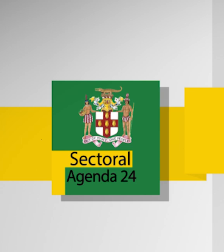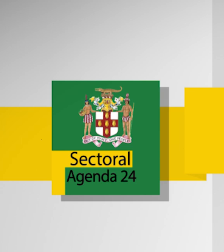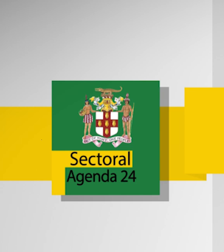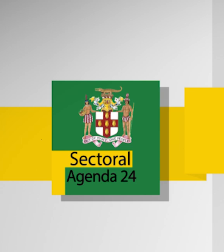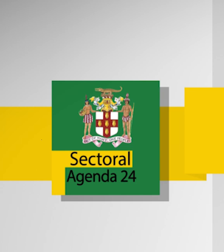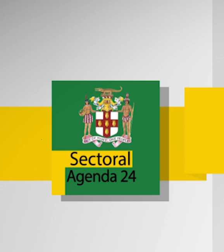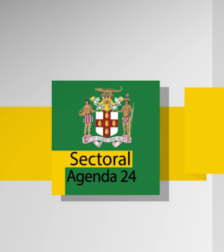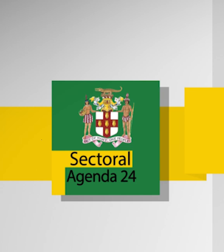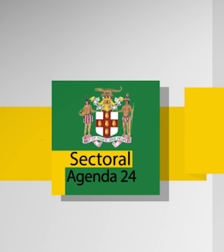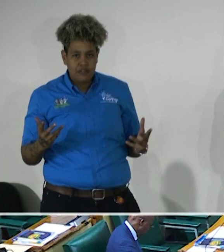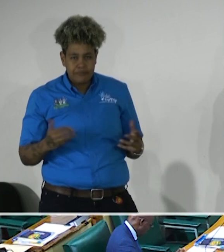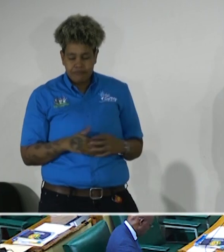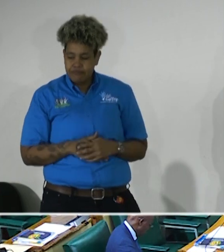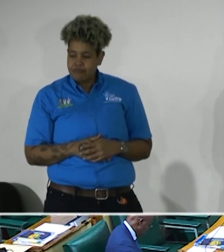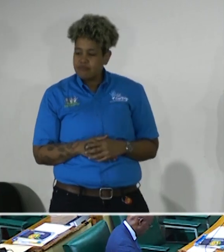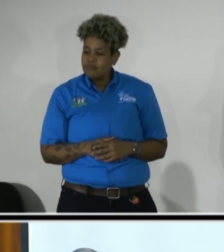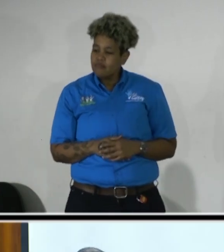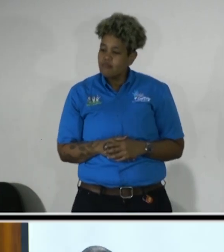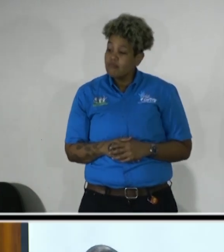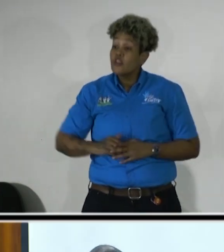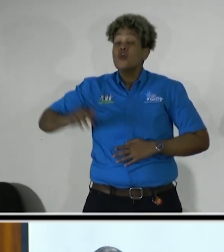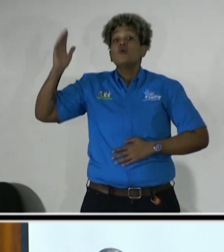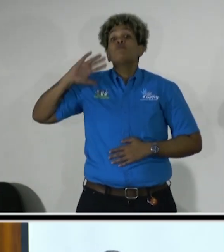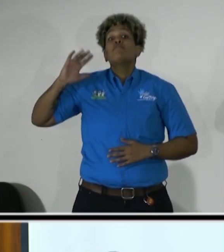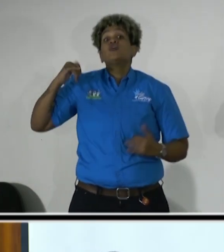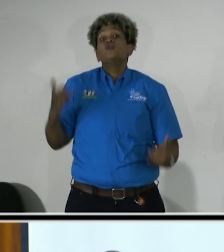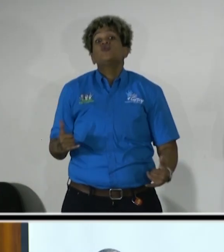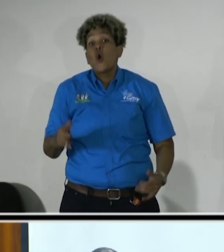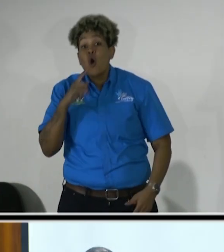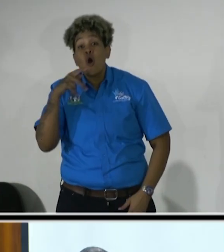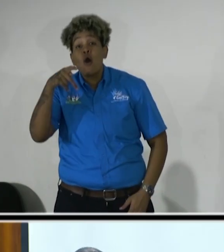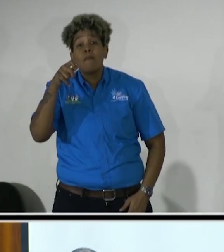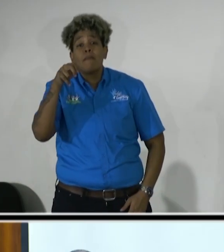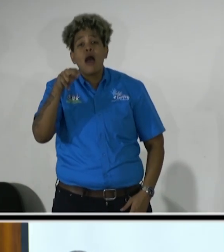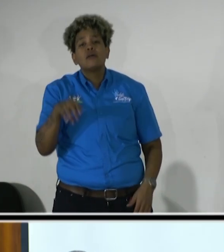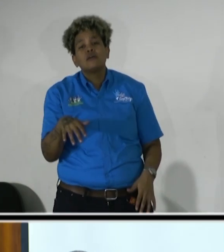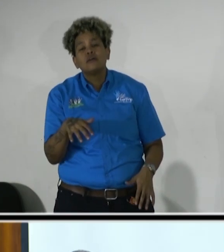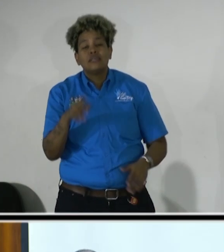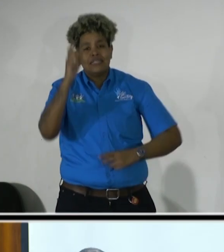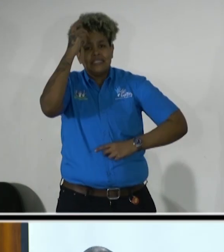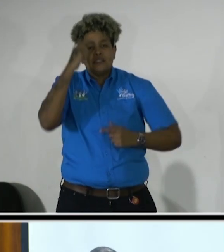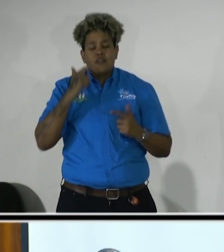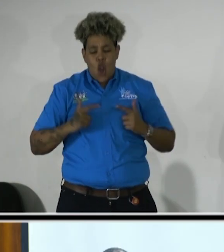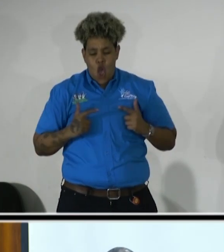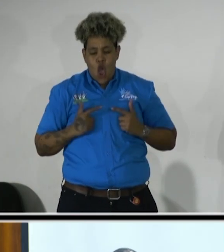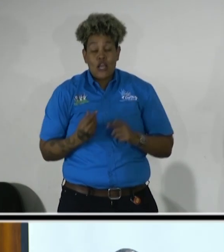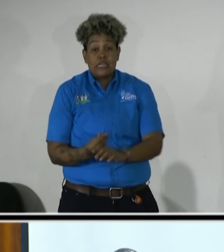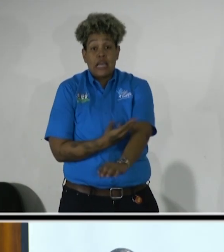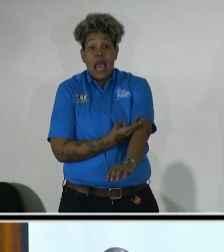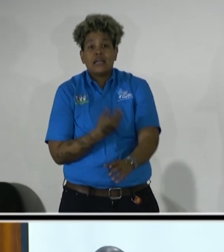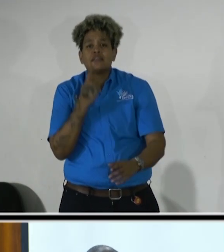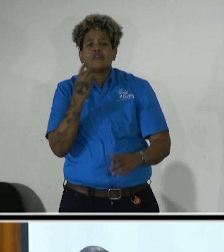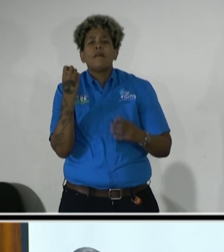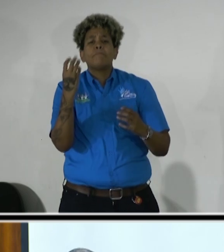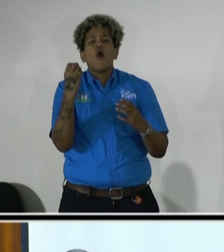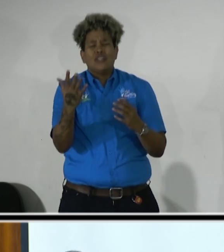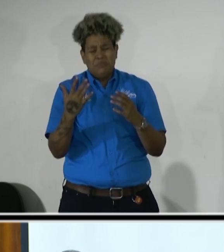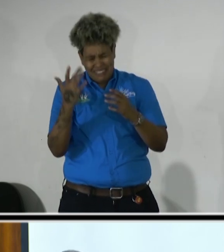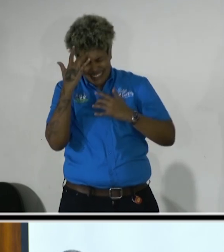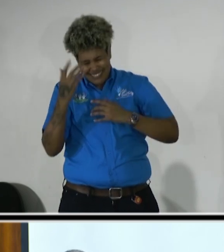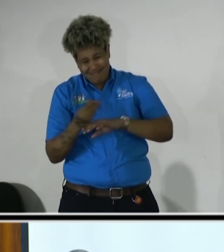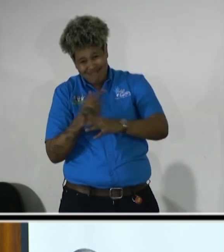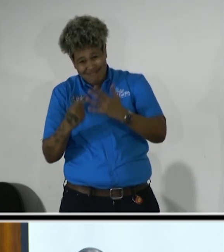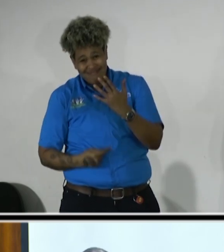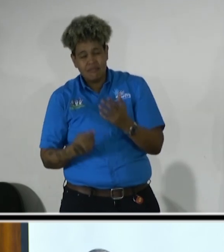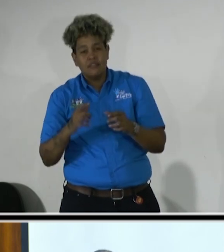NHF card. Previous to now, Parkinson's disease, lung cancer, multiple myeloma,